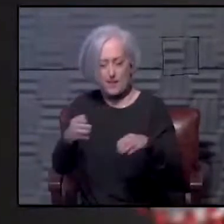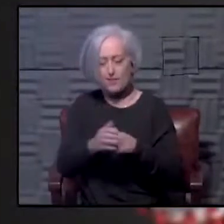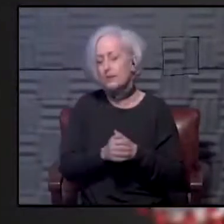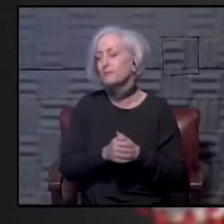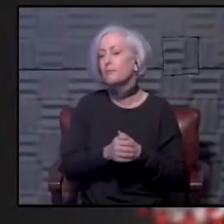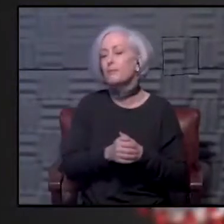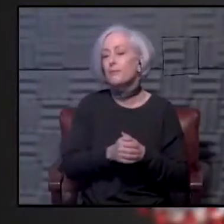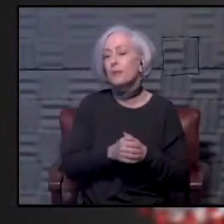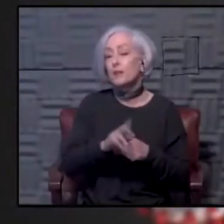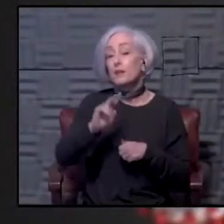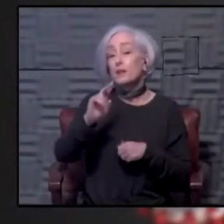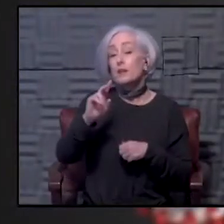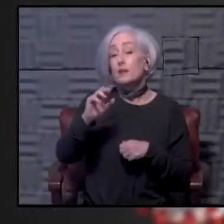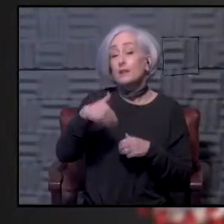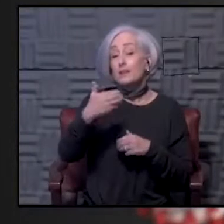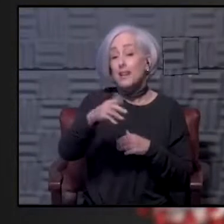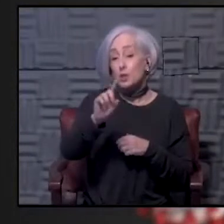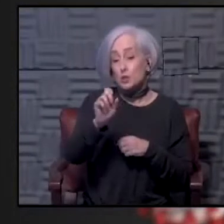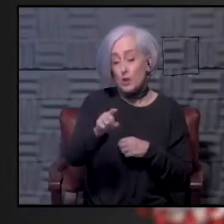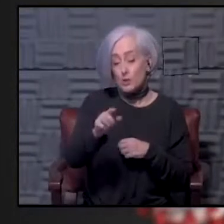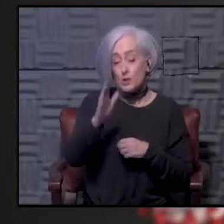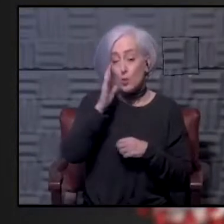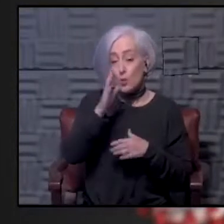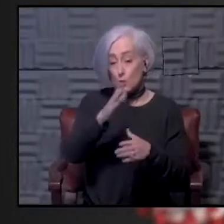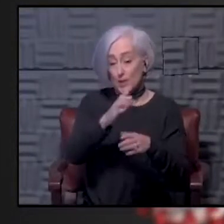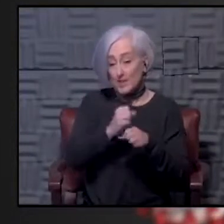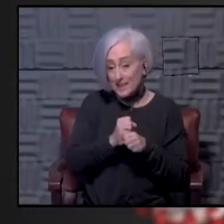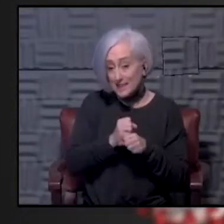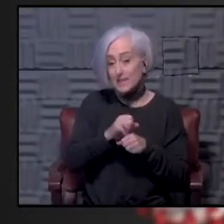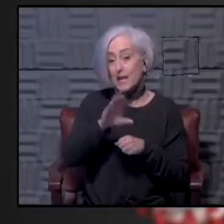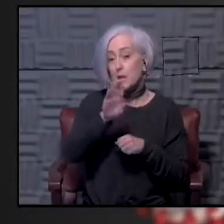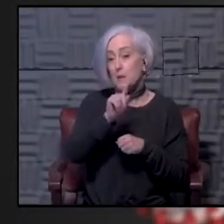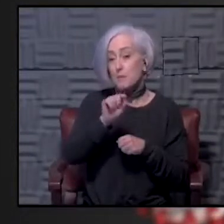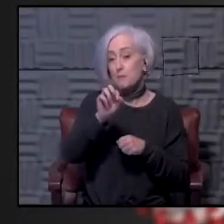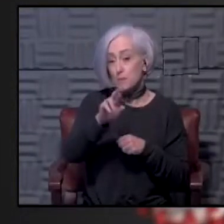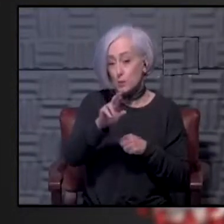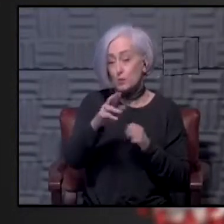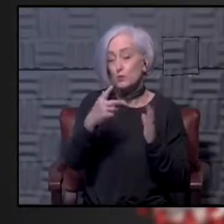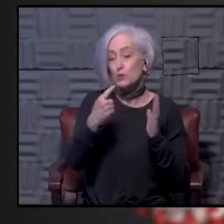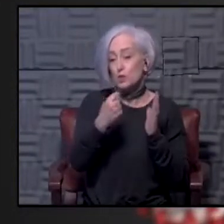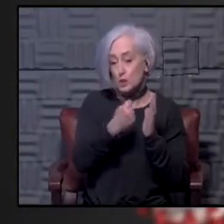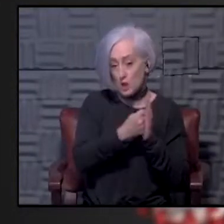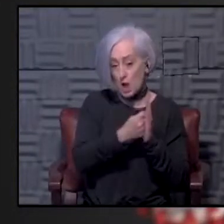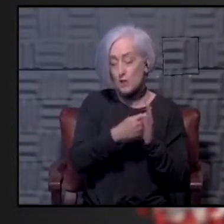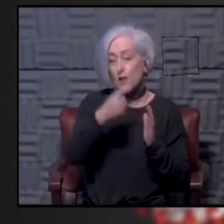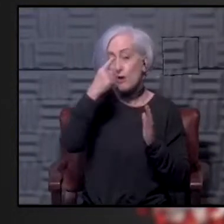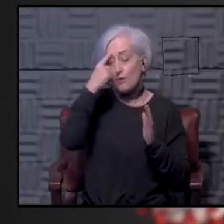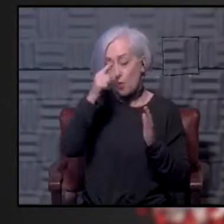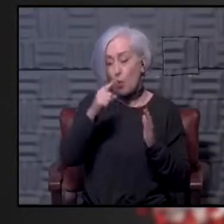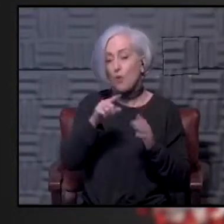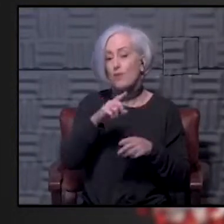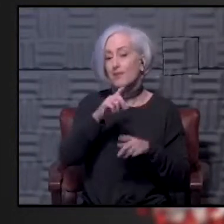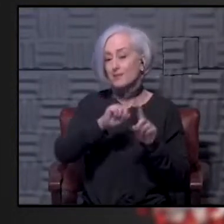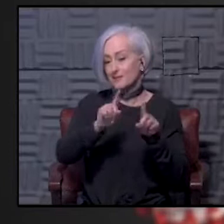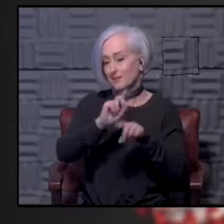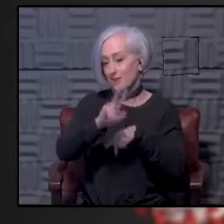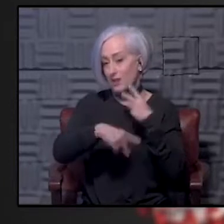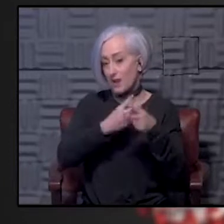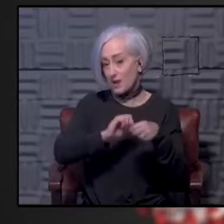get boosters for the virus variants if we've already received our first and or second dose of the vaccine?